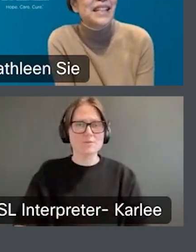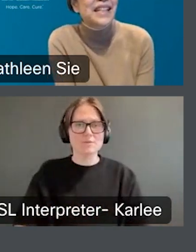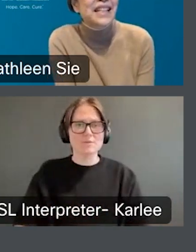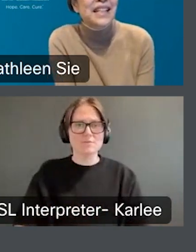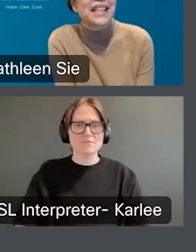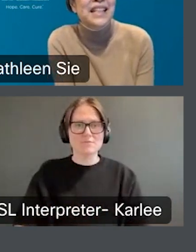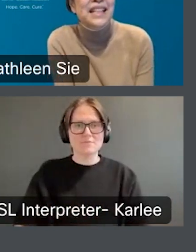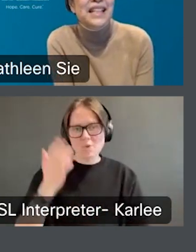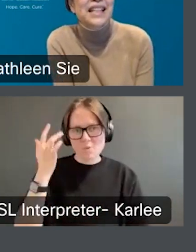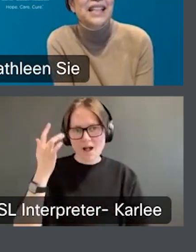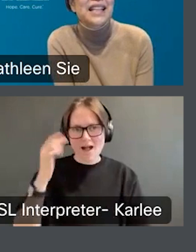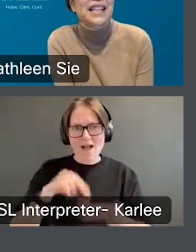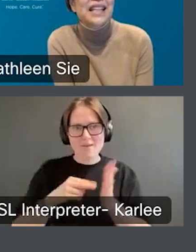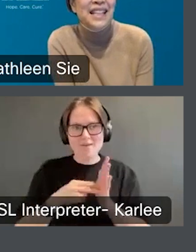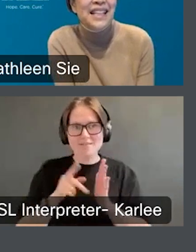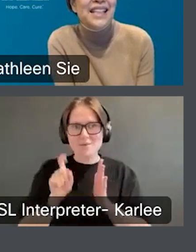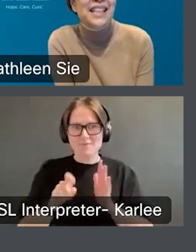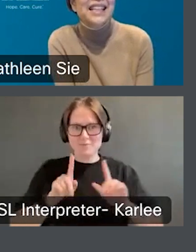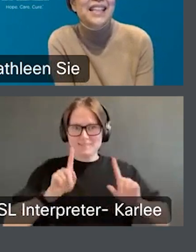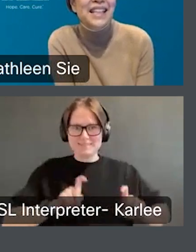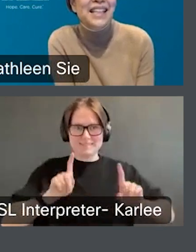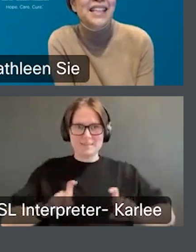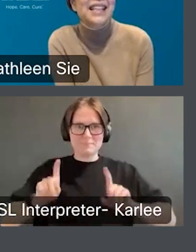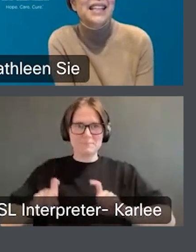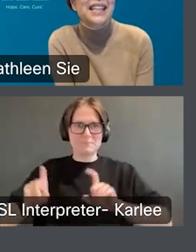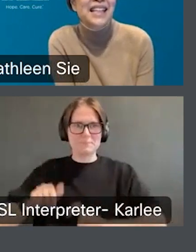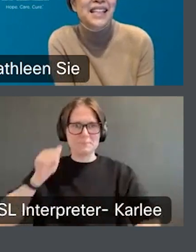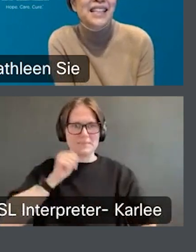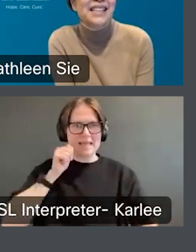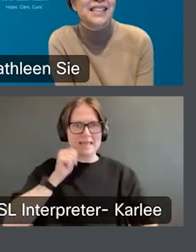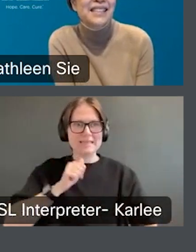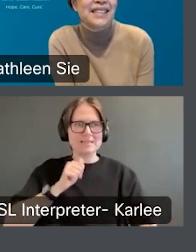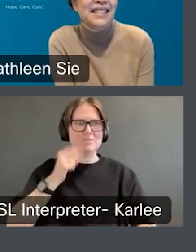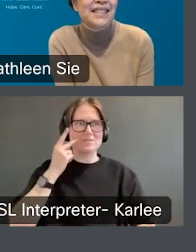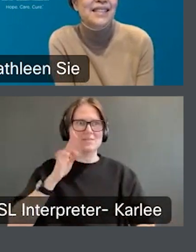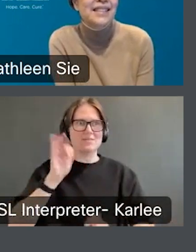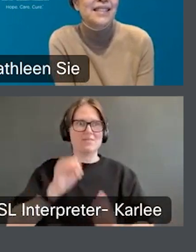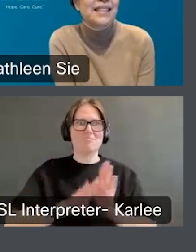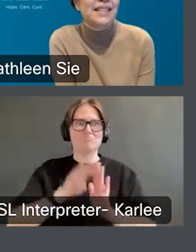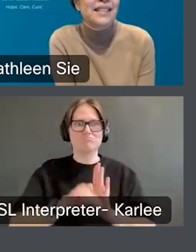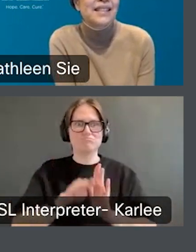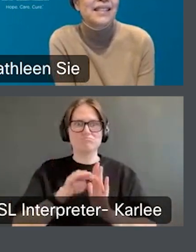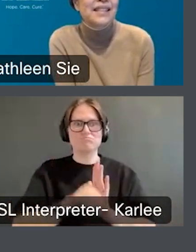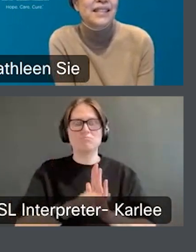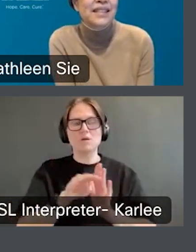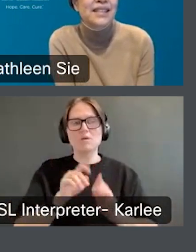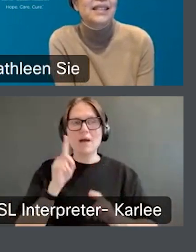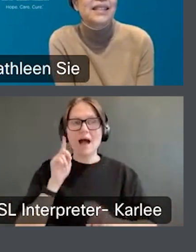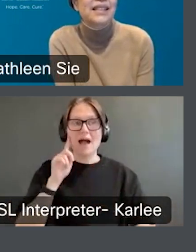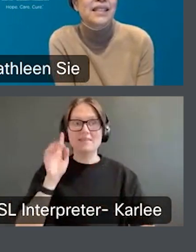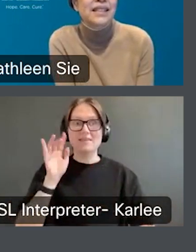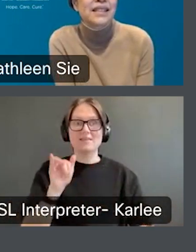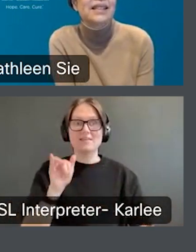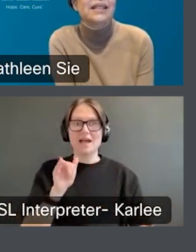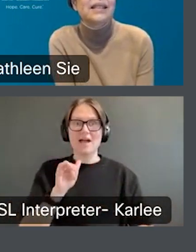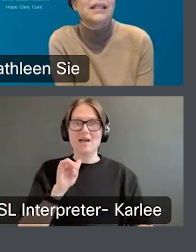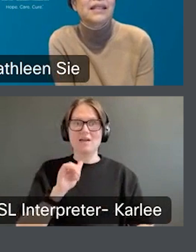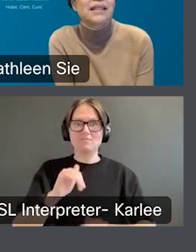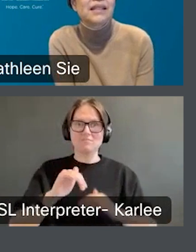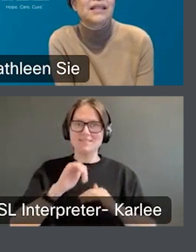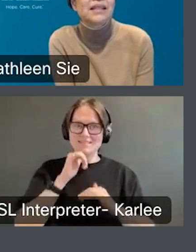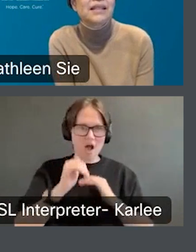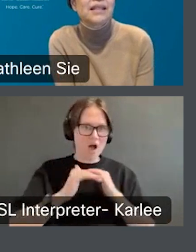test them on a daily basis practically. But I think that uncertainty and that change in